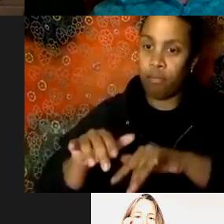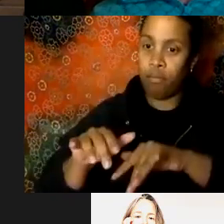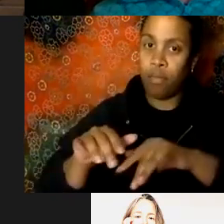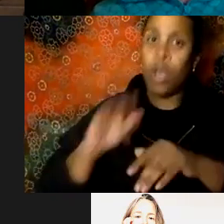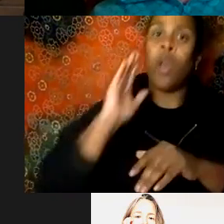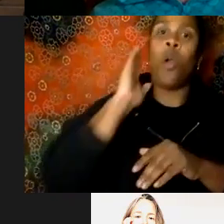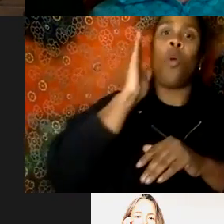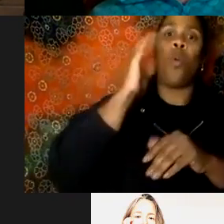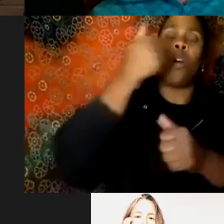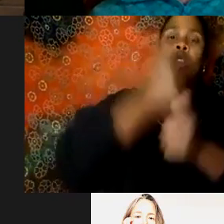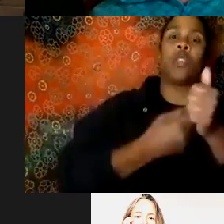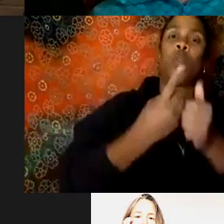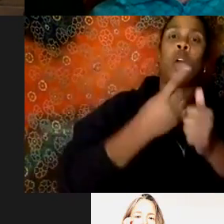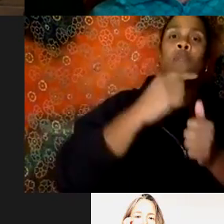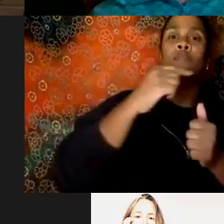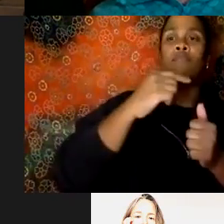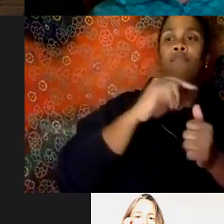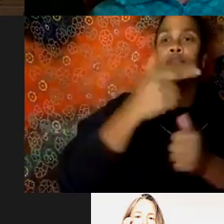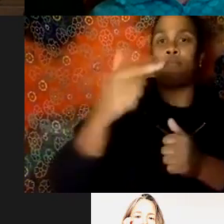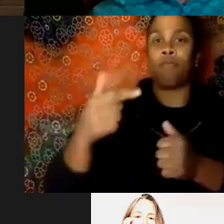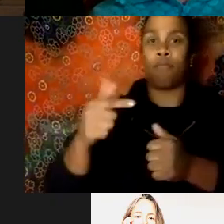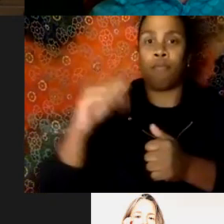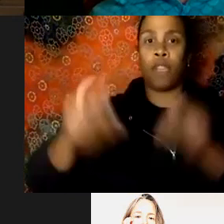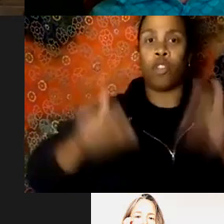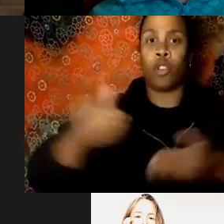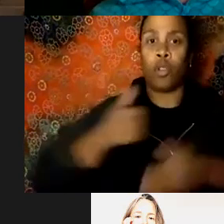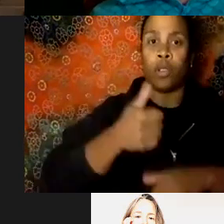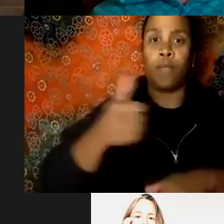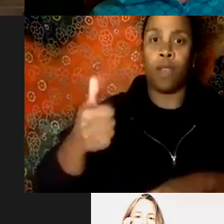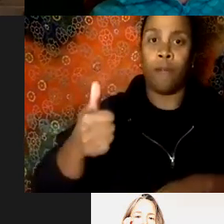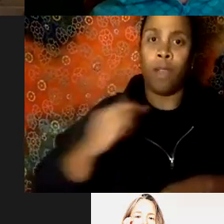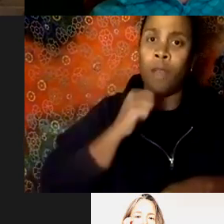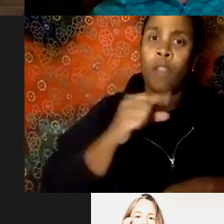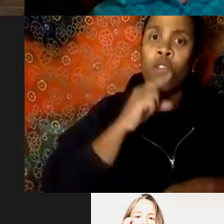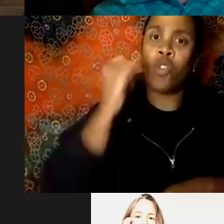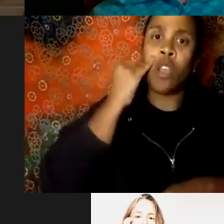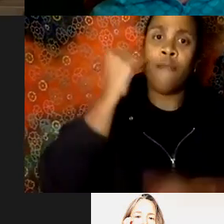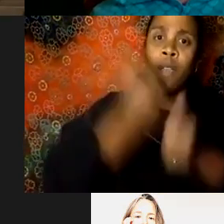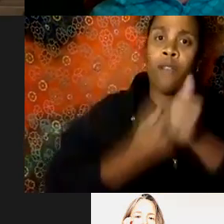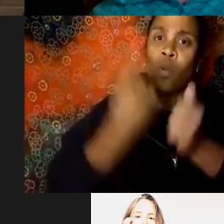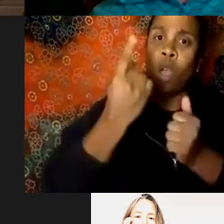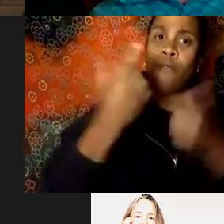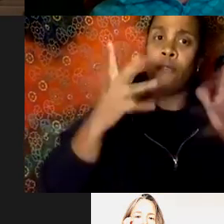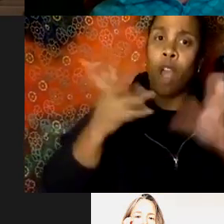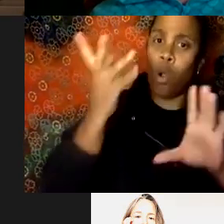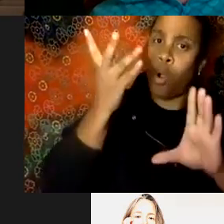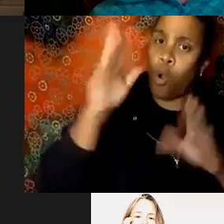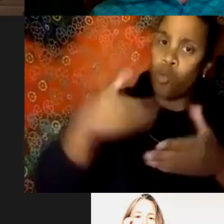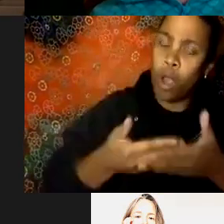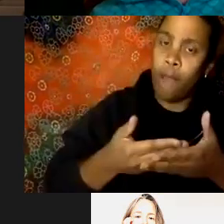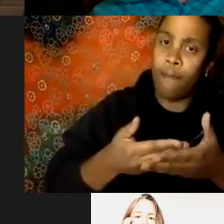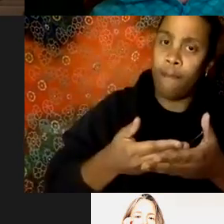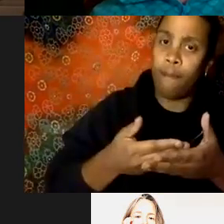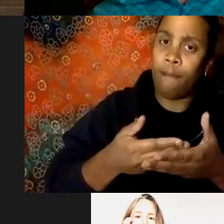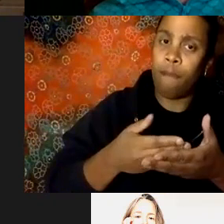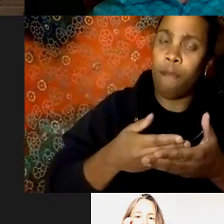ourselves as well. And we all, I may not have everyone's in here yet, so I'll be adding them as we go through. Practitioners, if you want